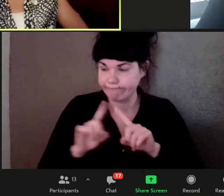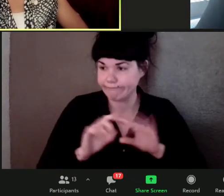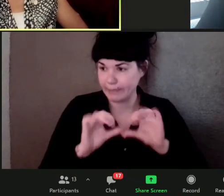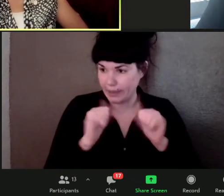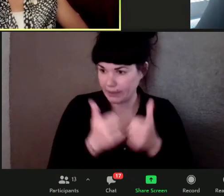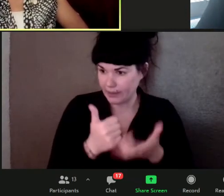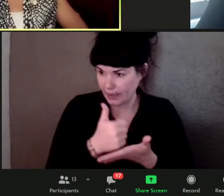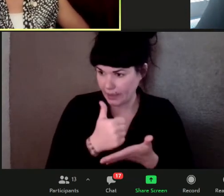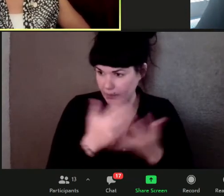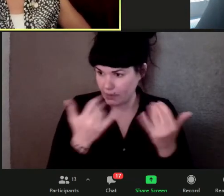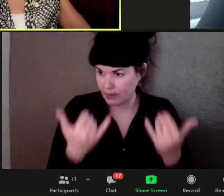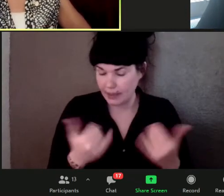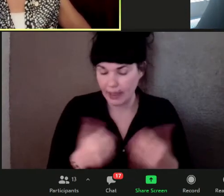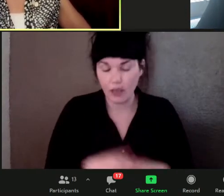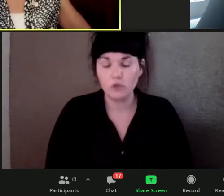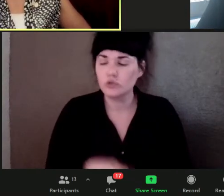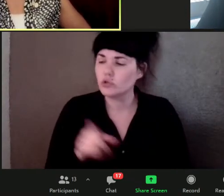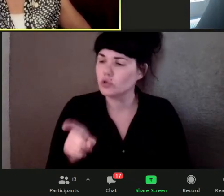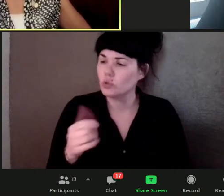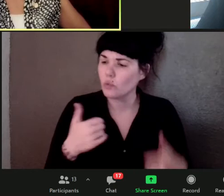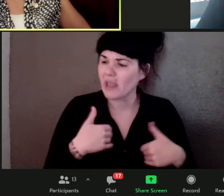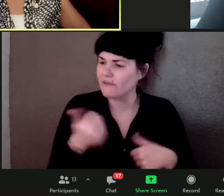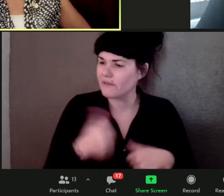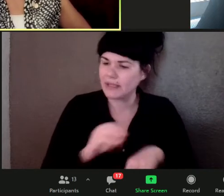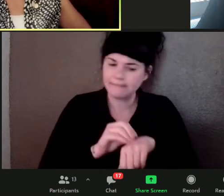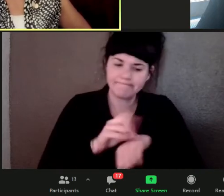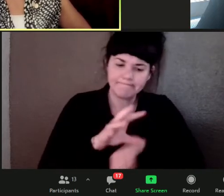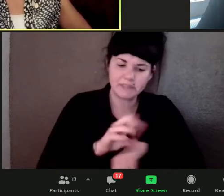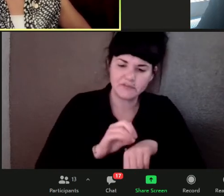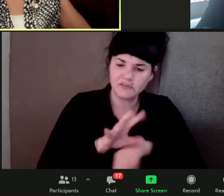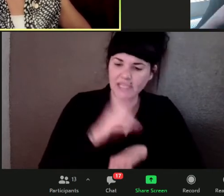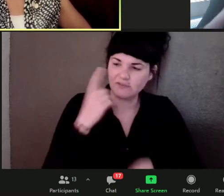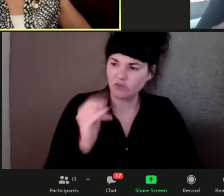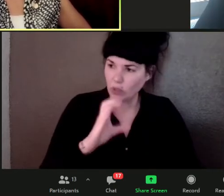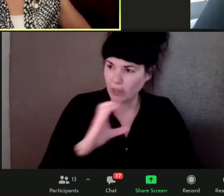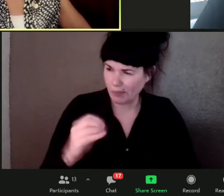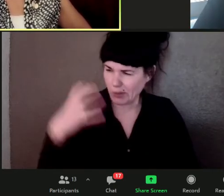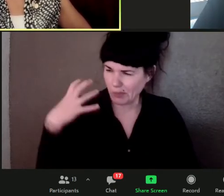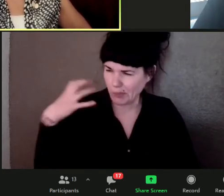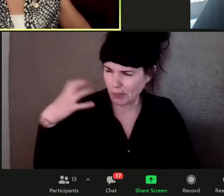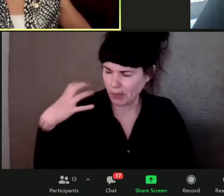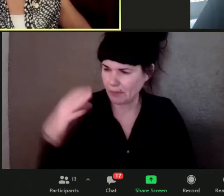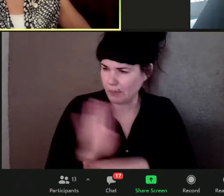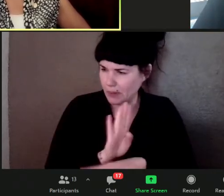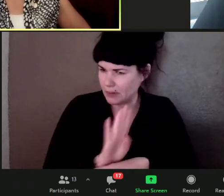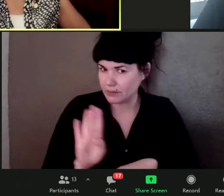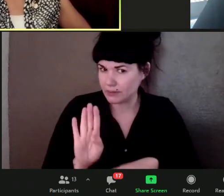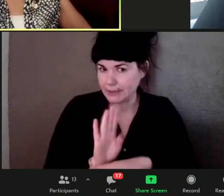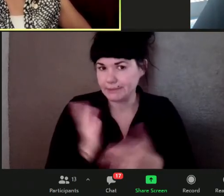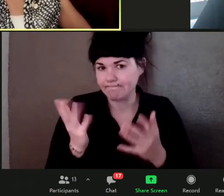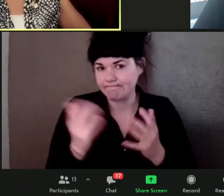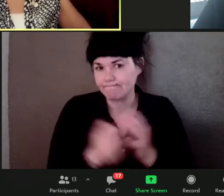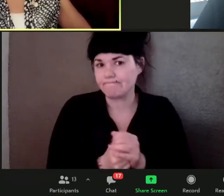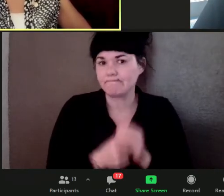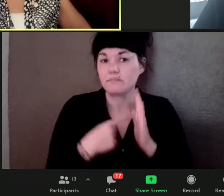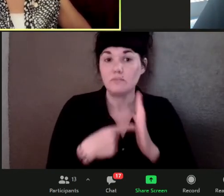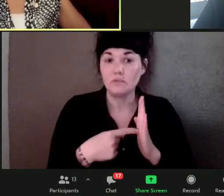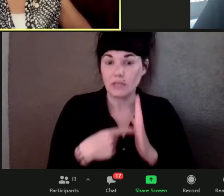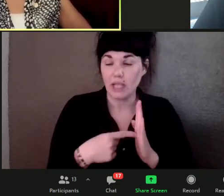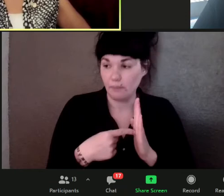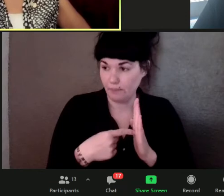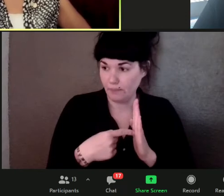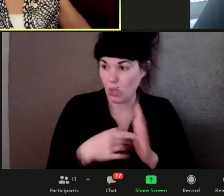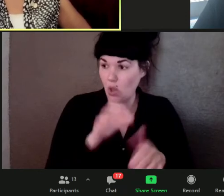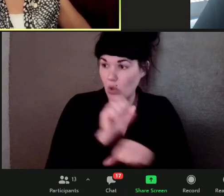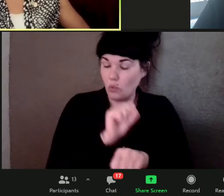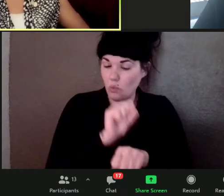guidance to employers? So let's say people are coming back into our various offices, and not